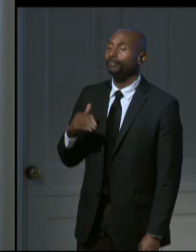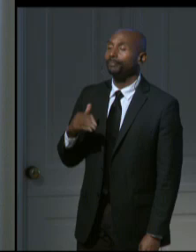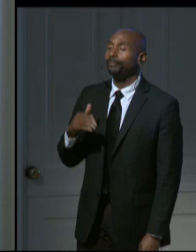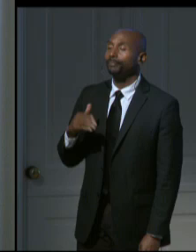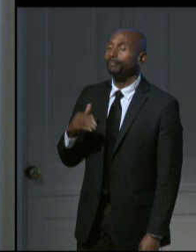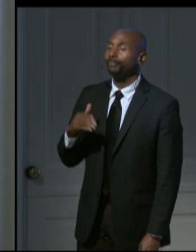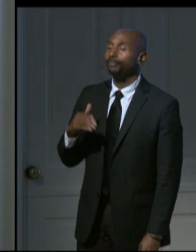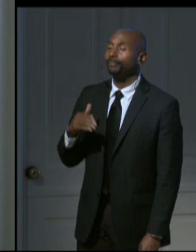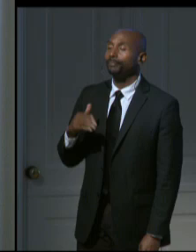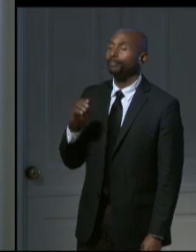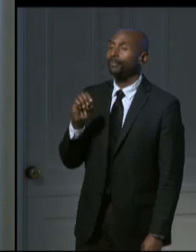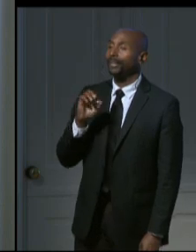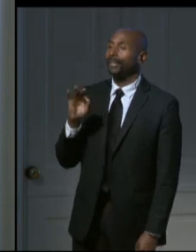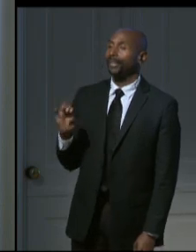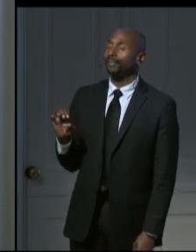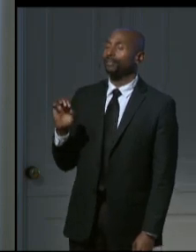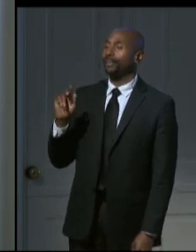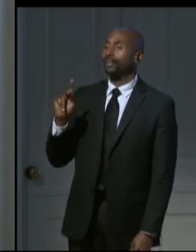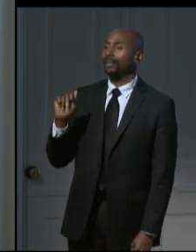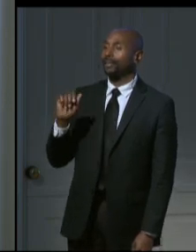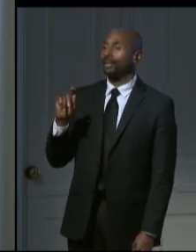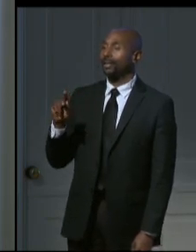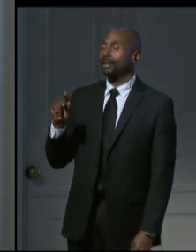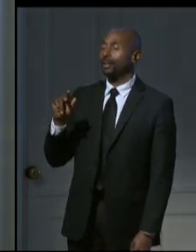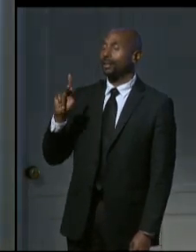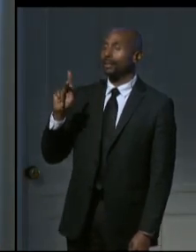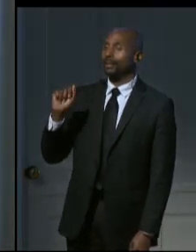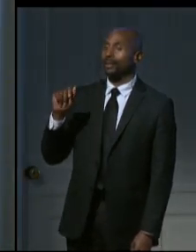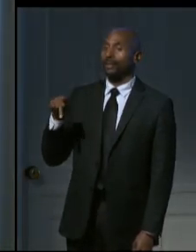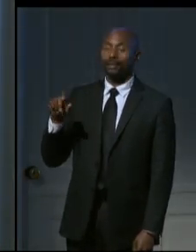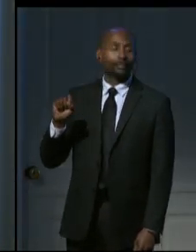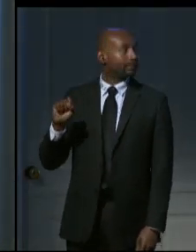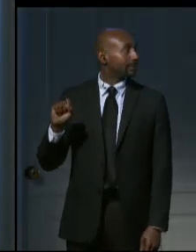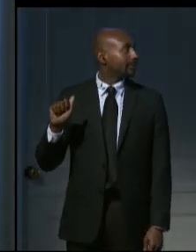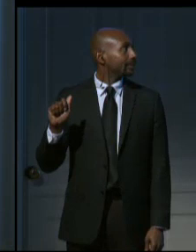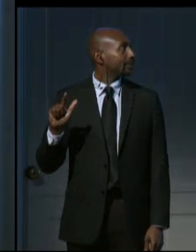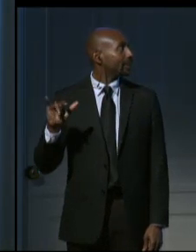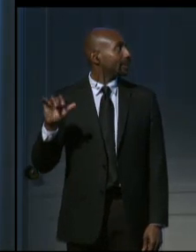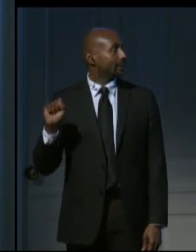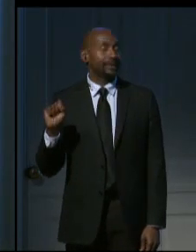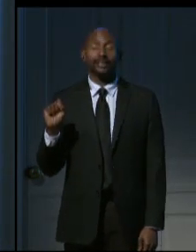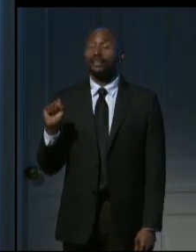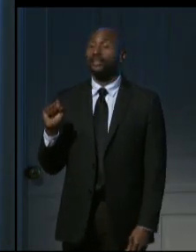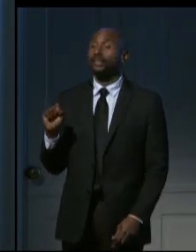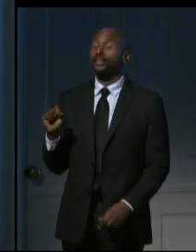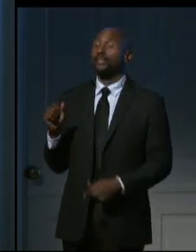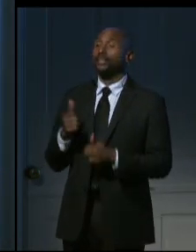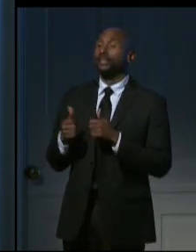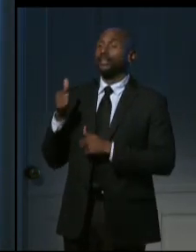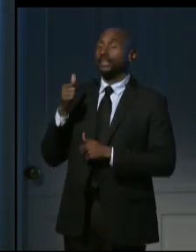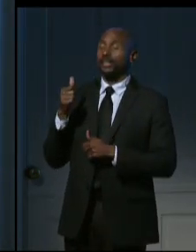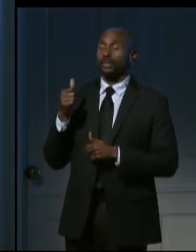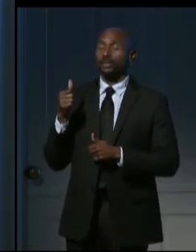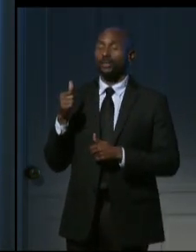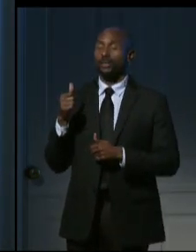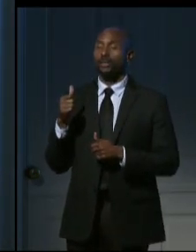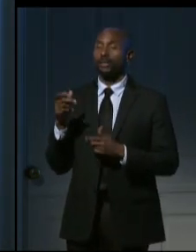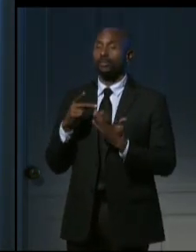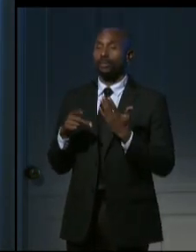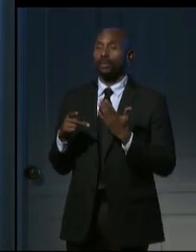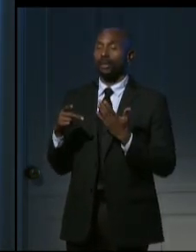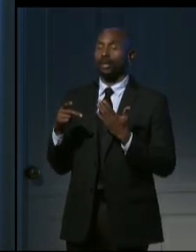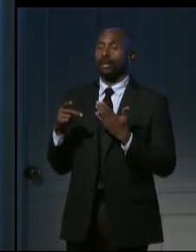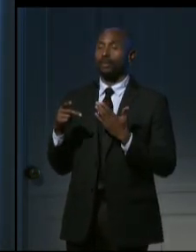I'm Effie Kapsalis. I'm the Senior Digital Program Officer, leading the digital strategy for the